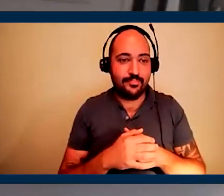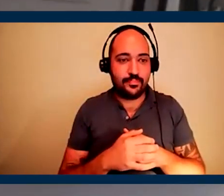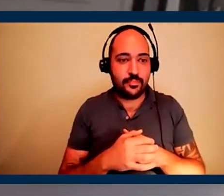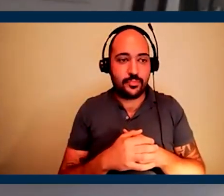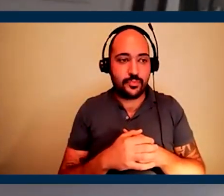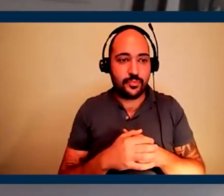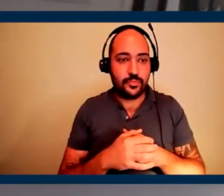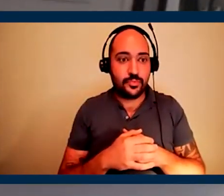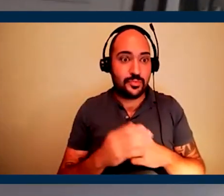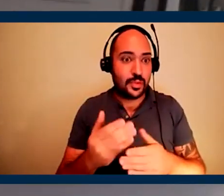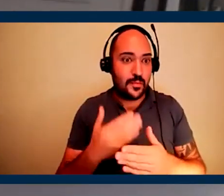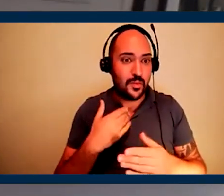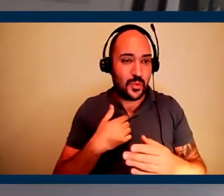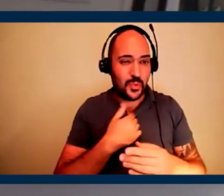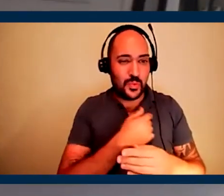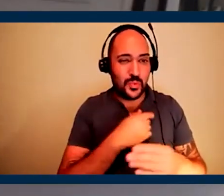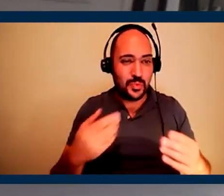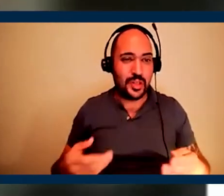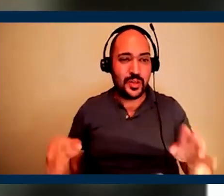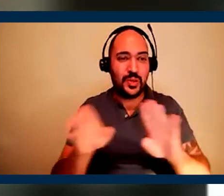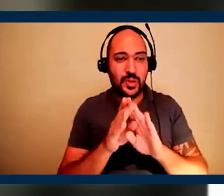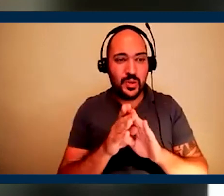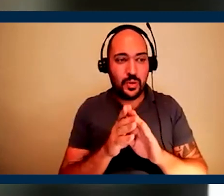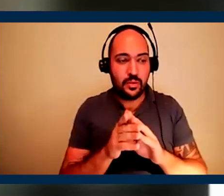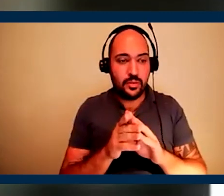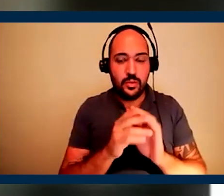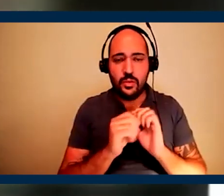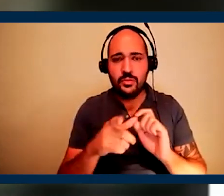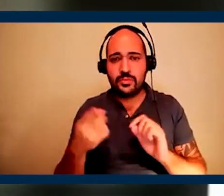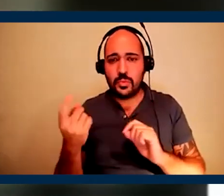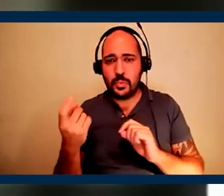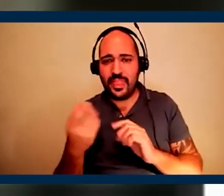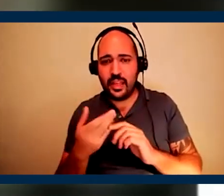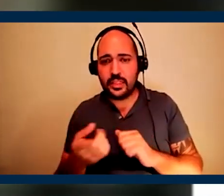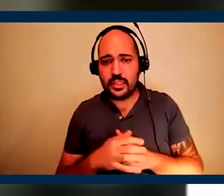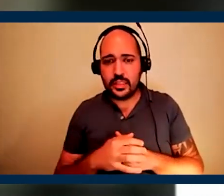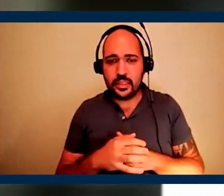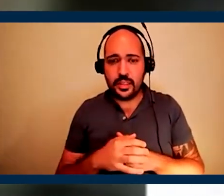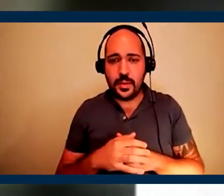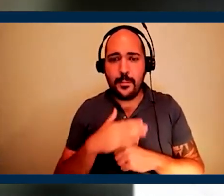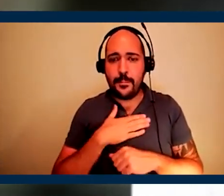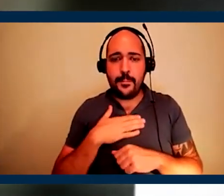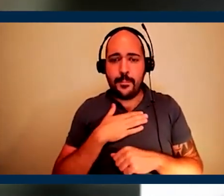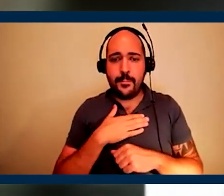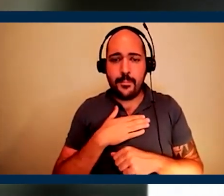And before we close, I just want to make One more thing. Go for it. No, for it. Please go to